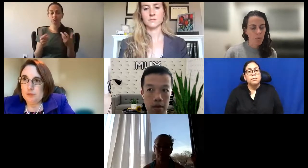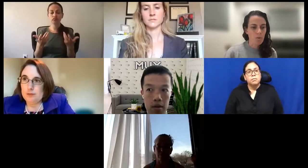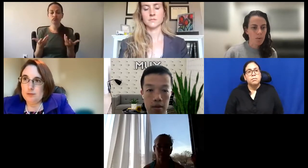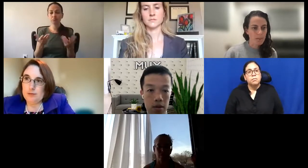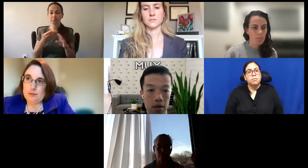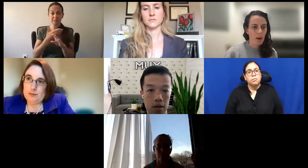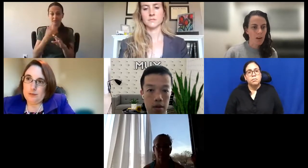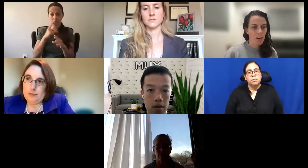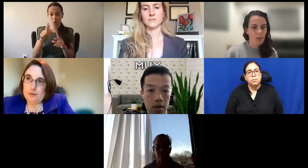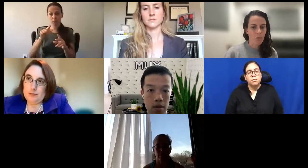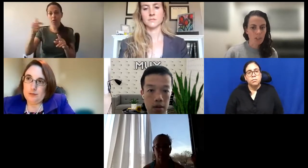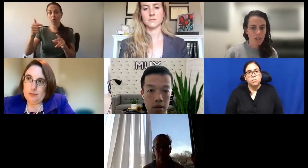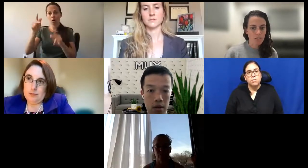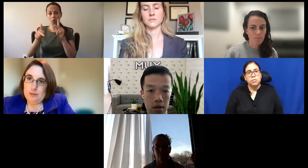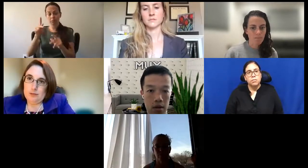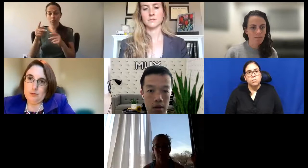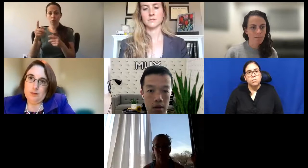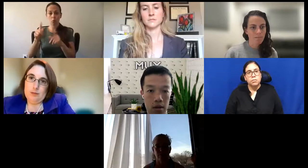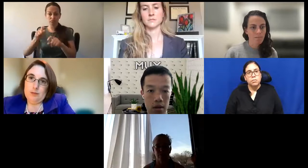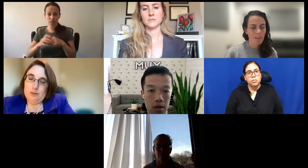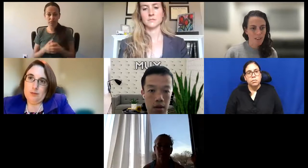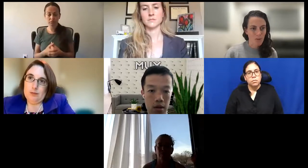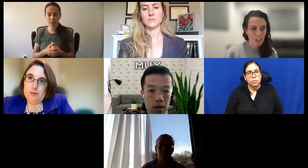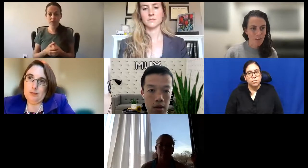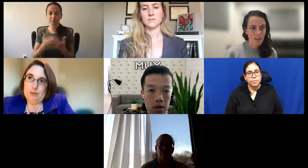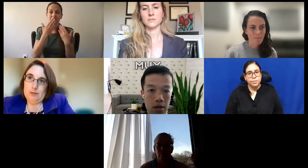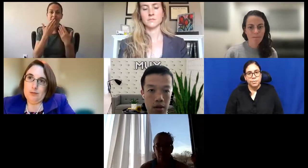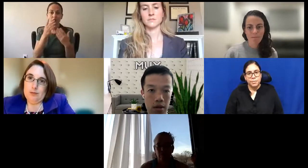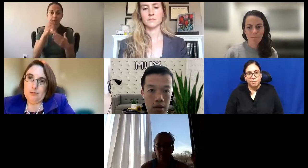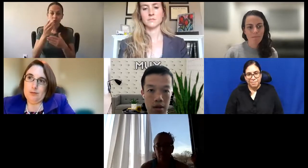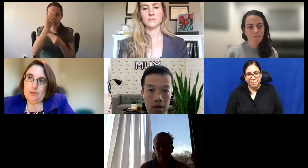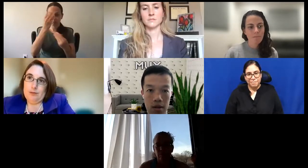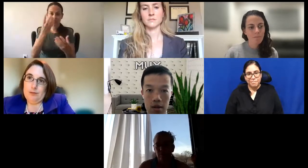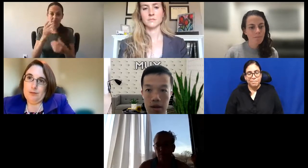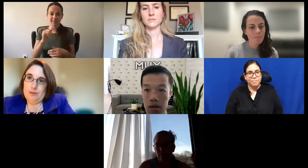before we move into some moderated questions. Thank you for sharing that.